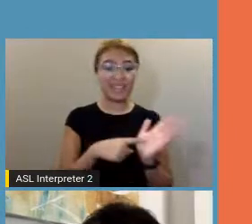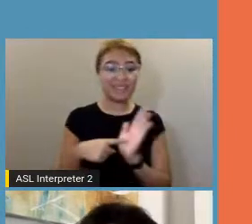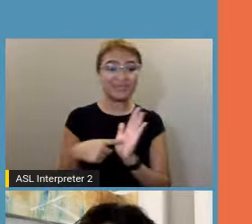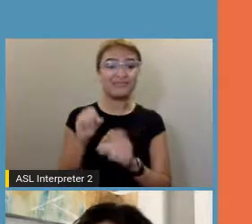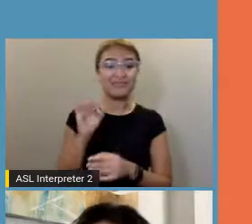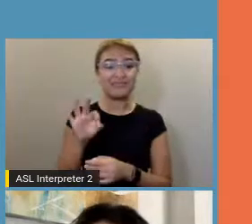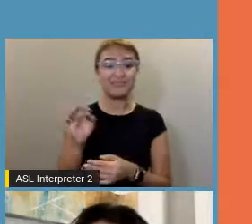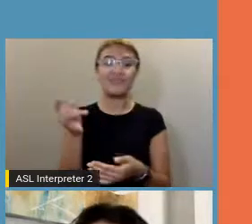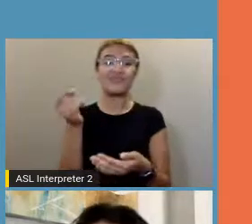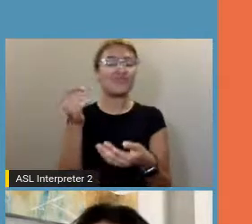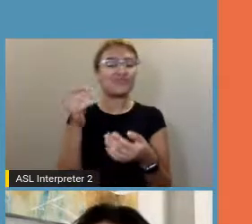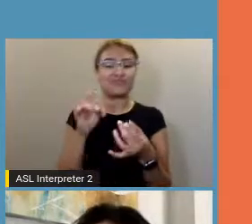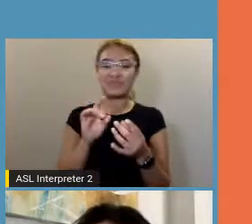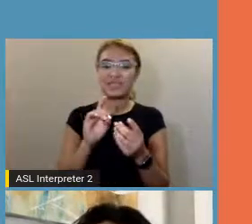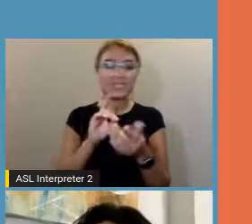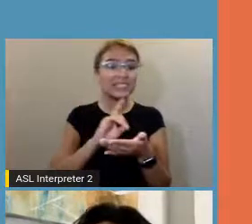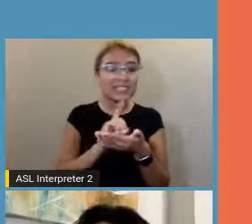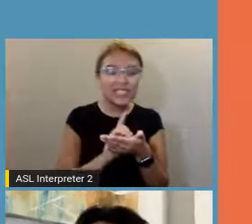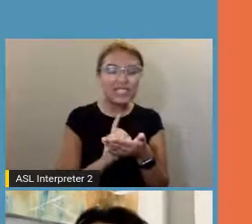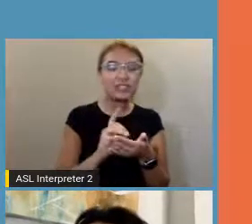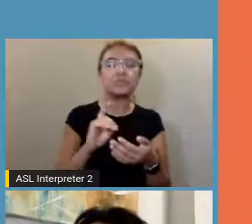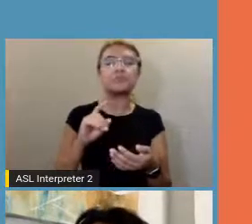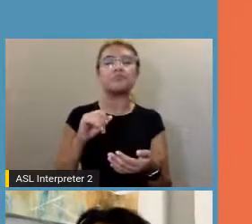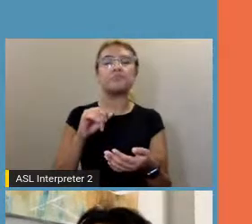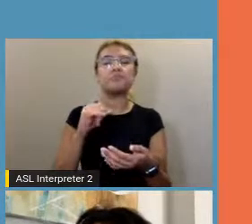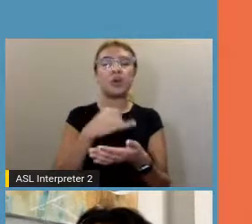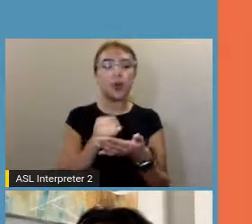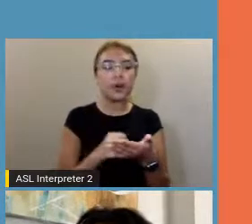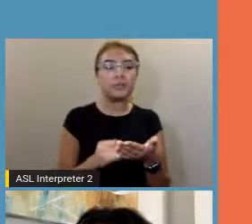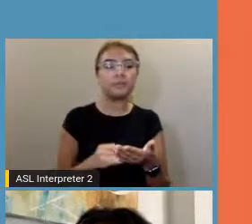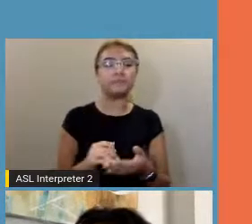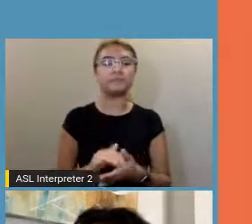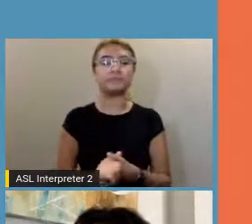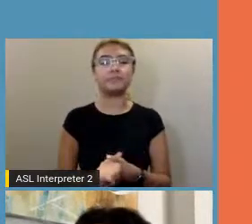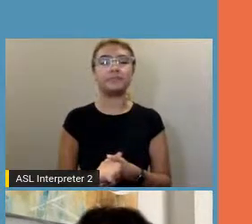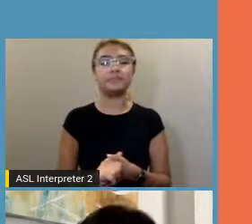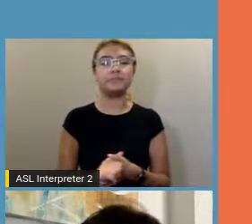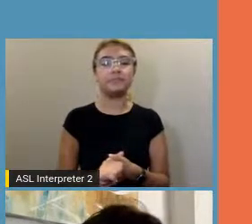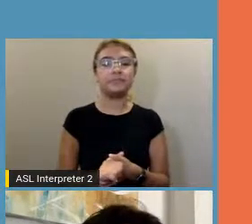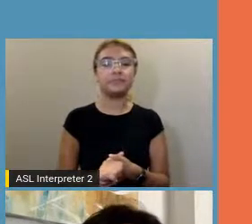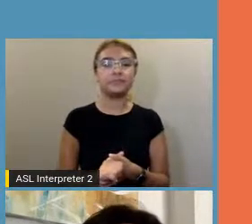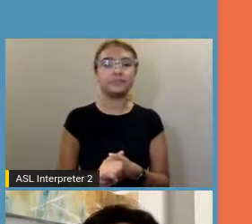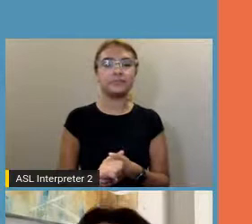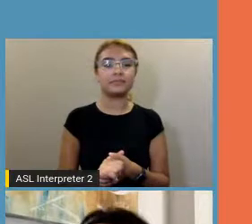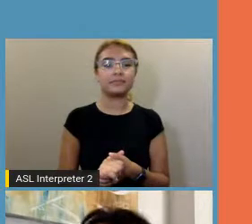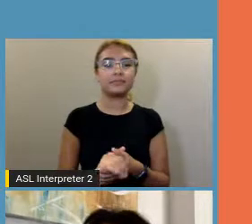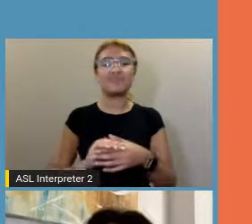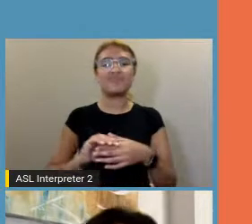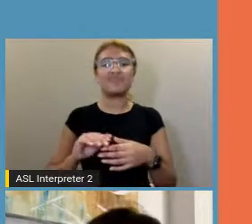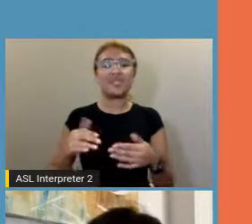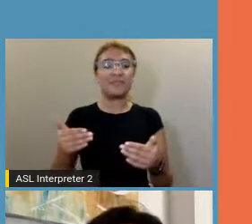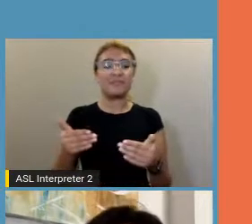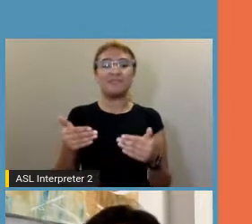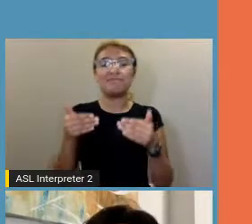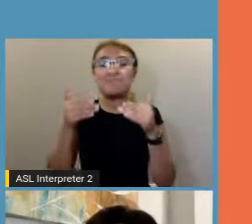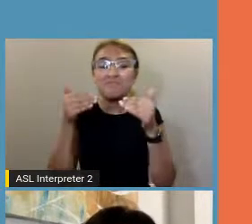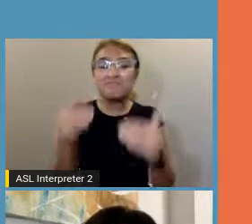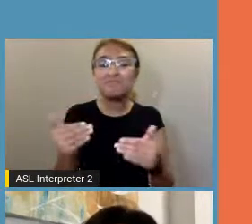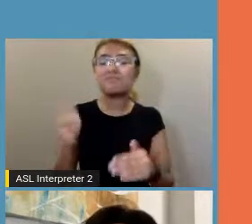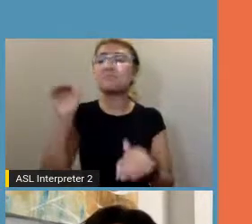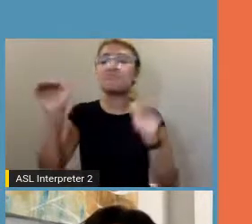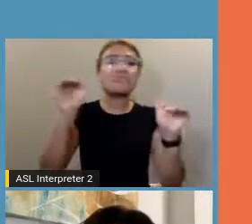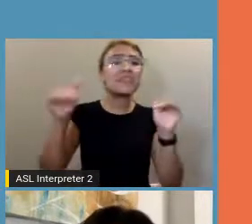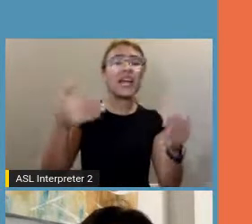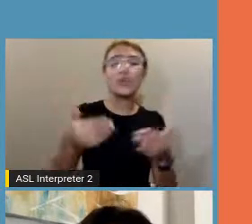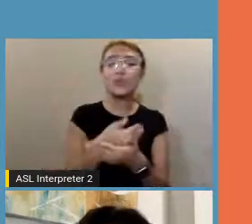their contents. The next one is prompting a new digitalization effort. Basically, you can use the